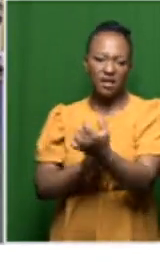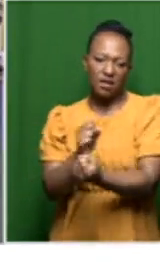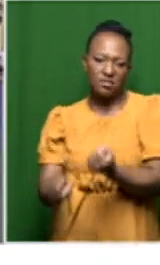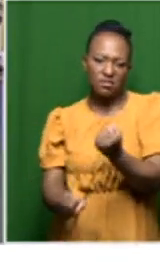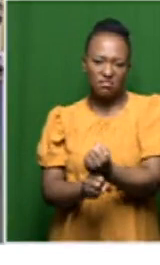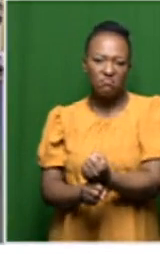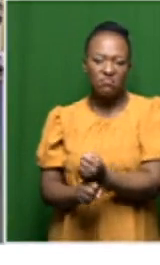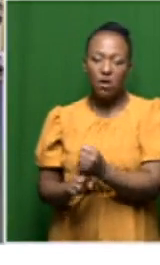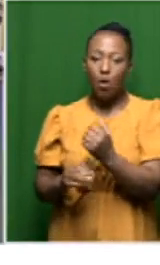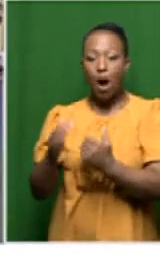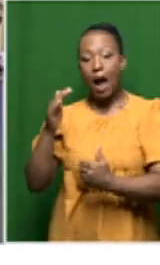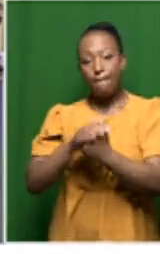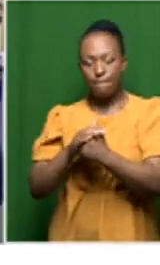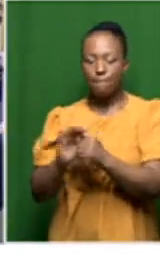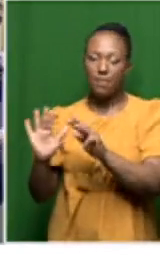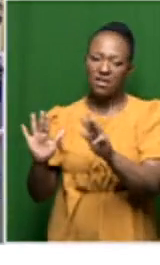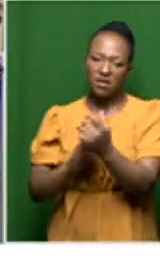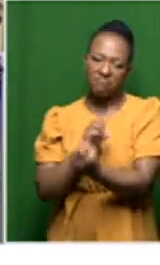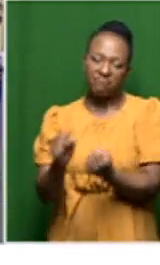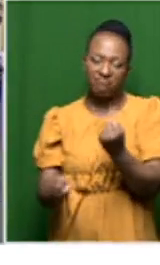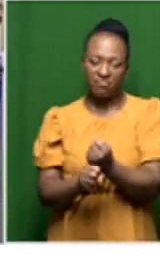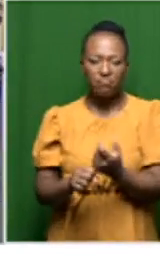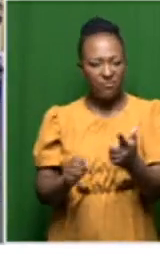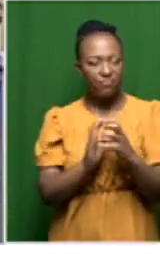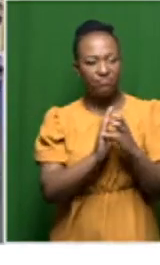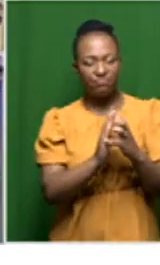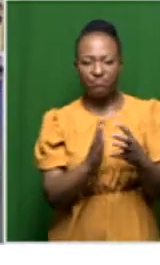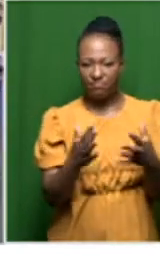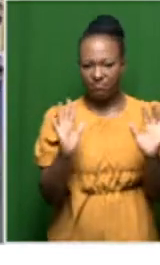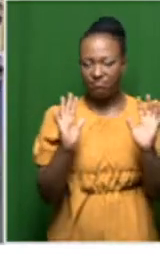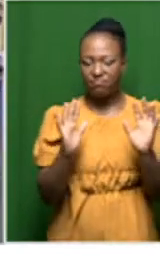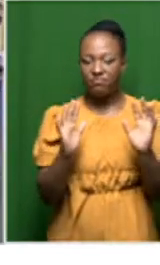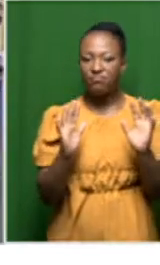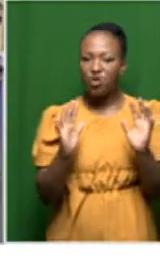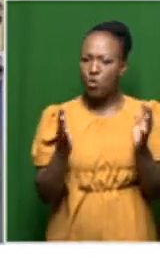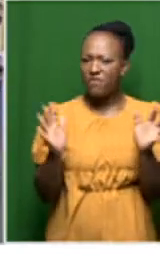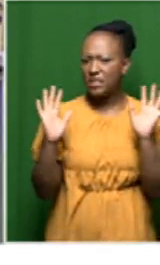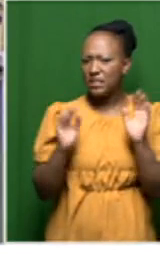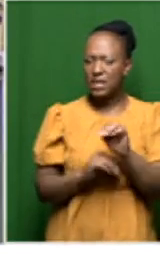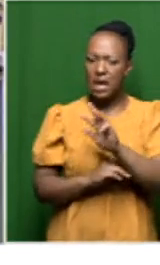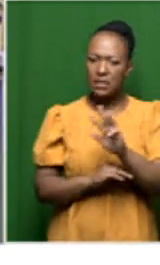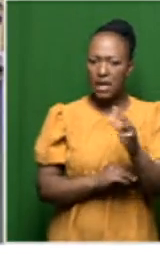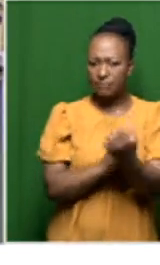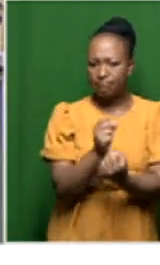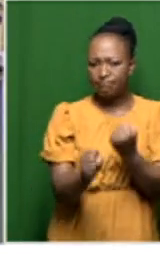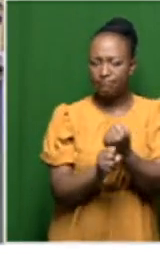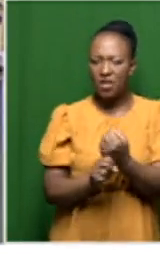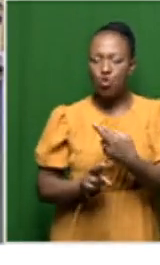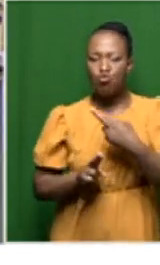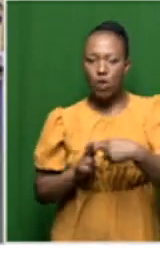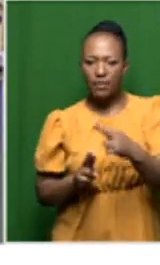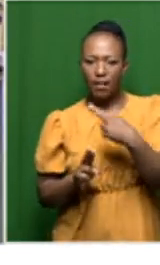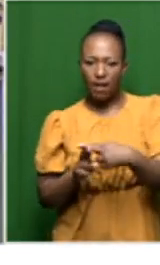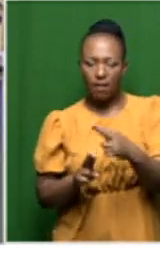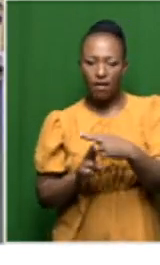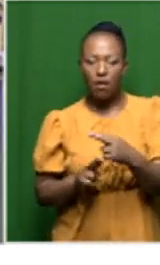be. Up to 99 years if needs be. The one just I made example of it's we've given them 99-year lease, where they'll be paying us